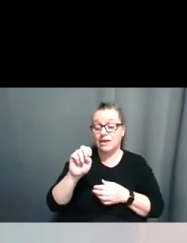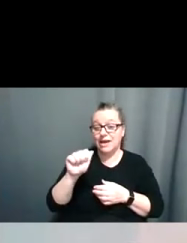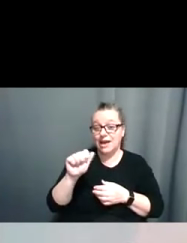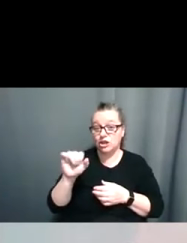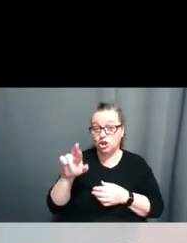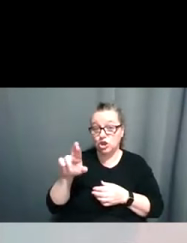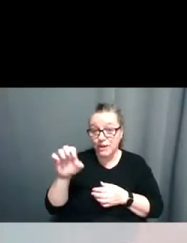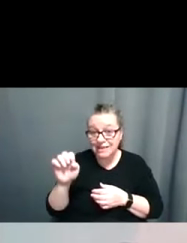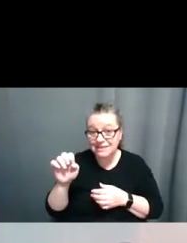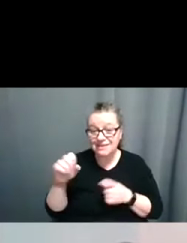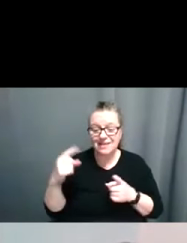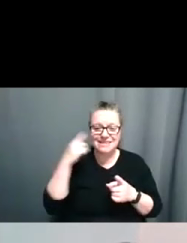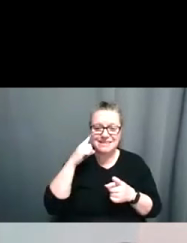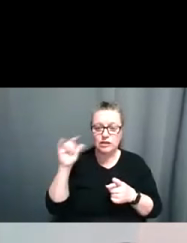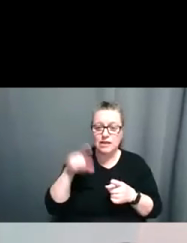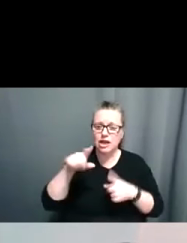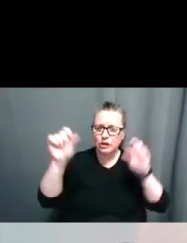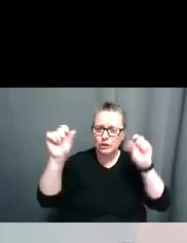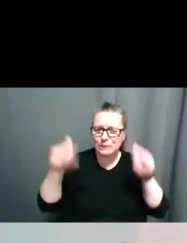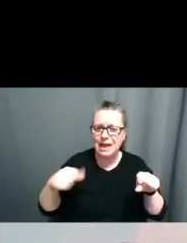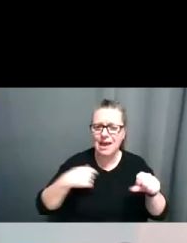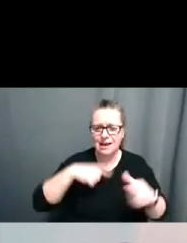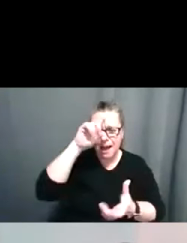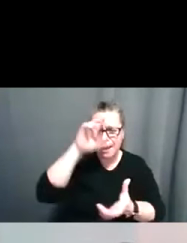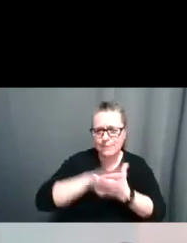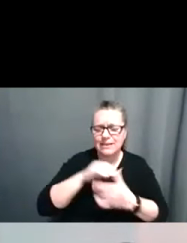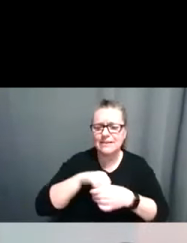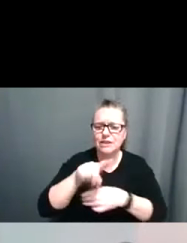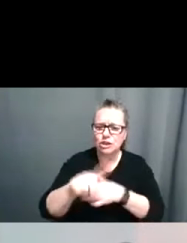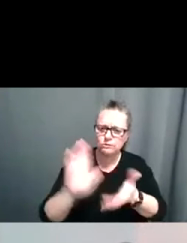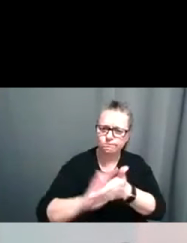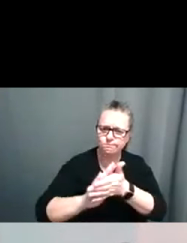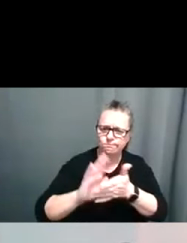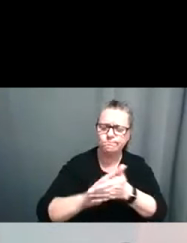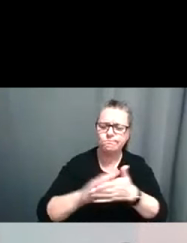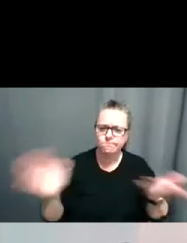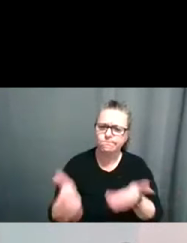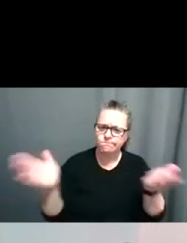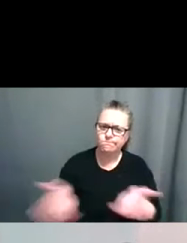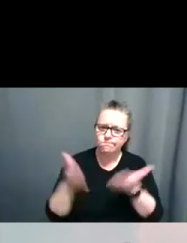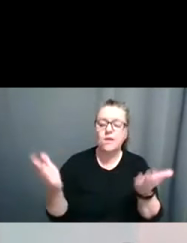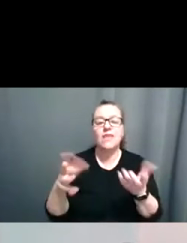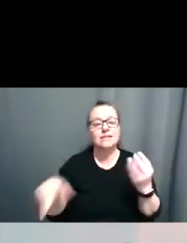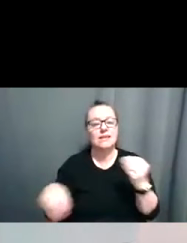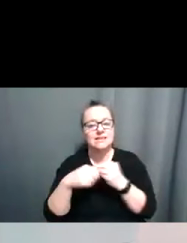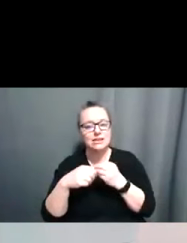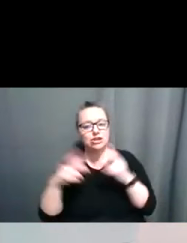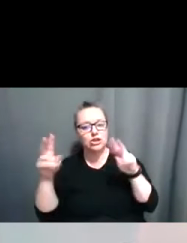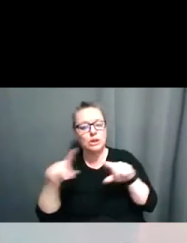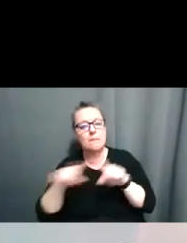like you can do this and I believe in you. That also falls into the category of additional judgments, but on the positive